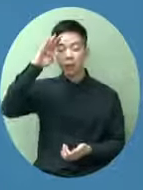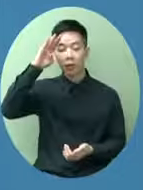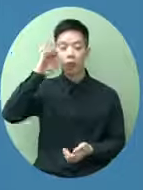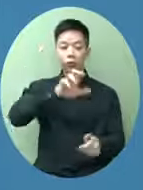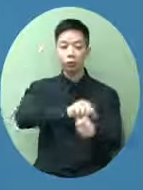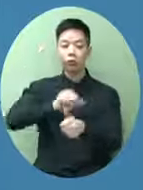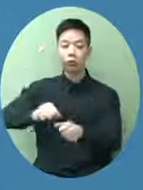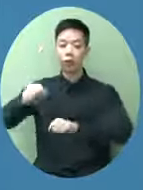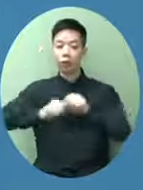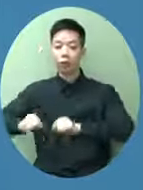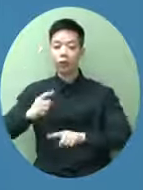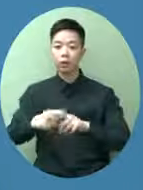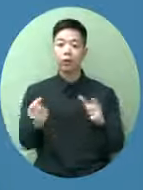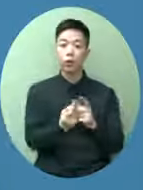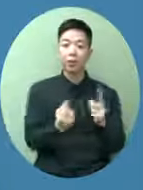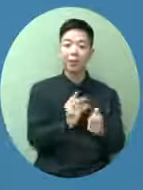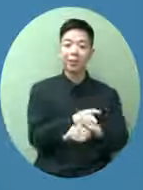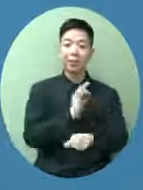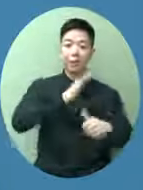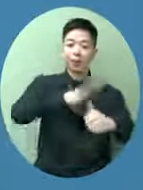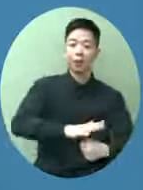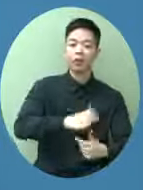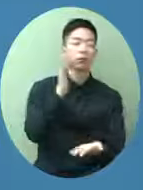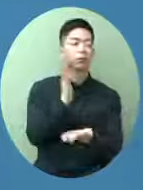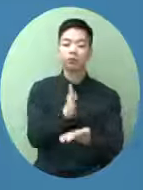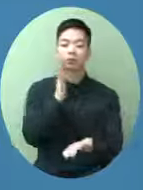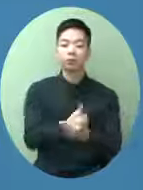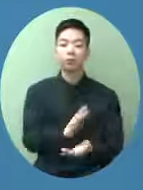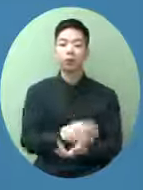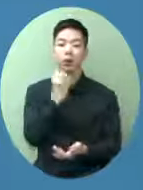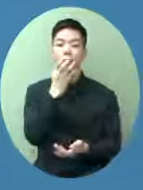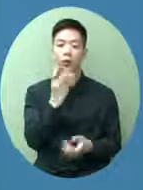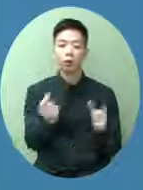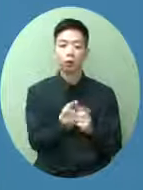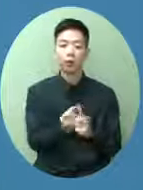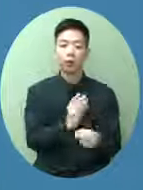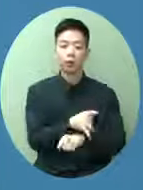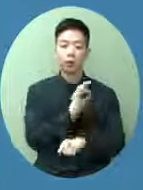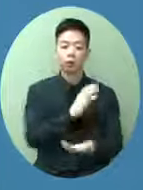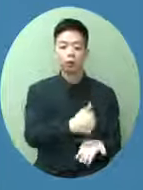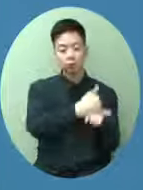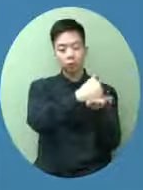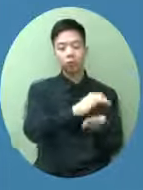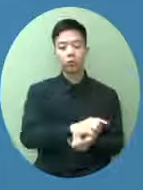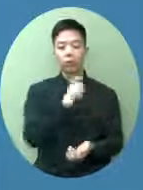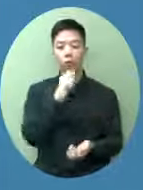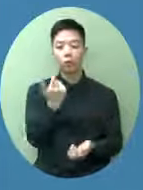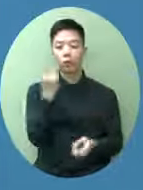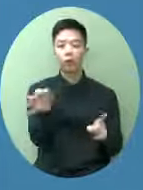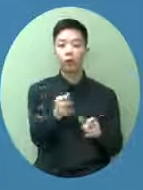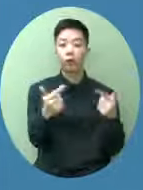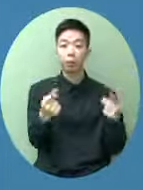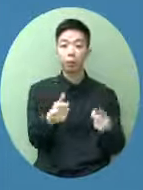we respect civic societyHong Kong has large numbers of NGOs and think tanksand research agencies